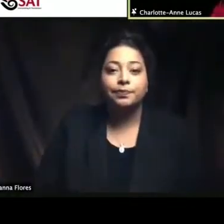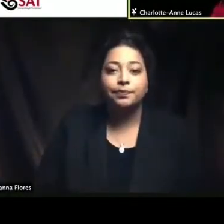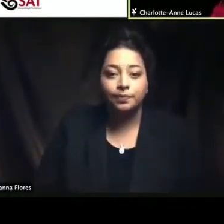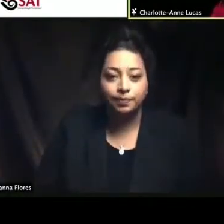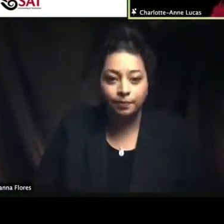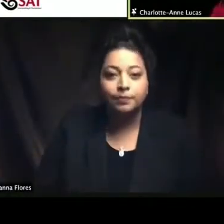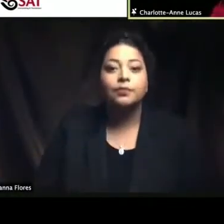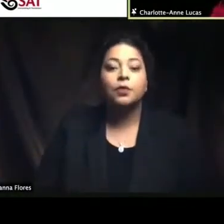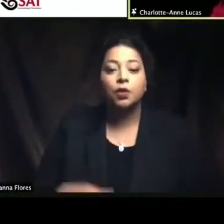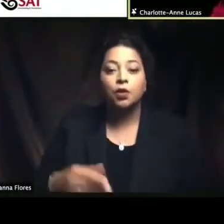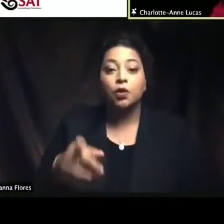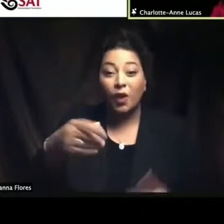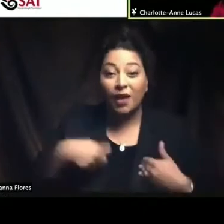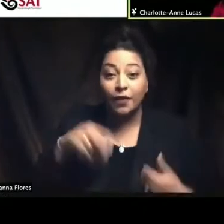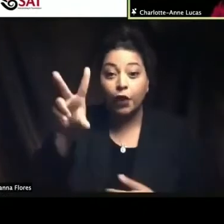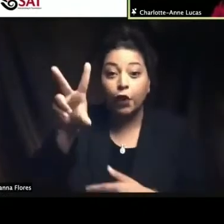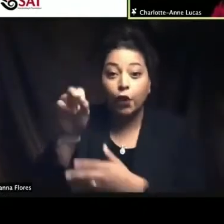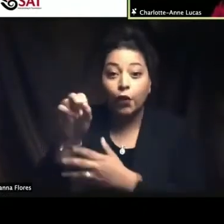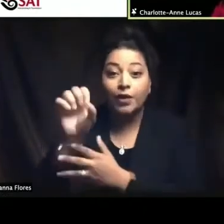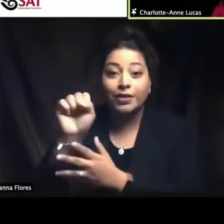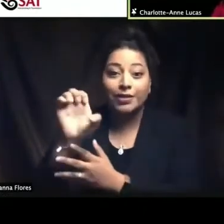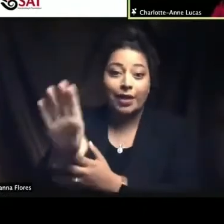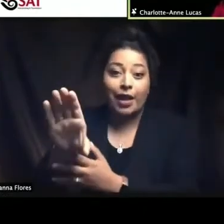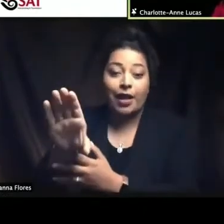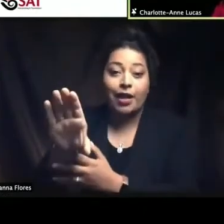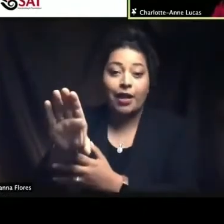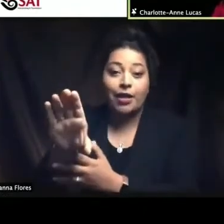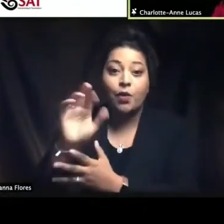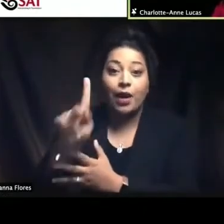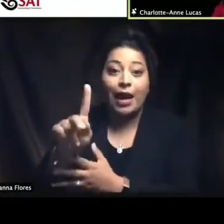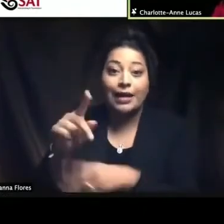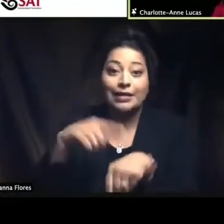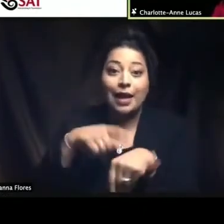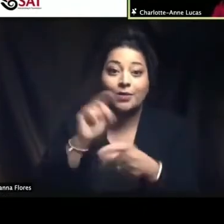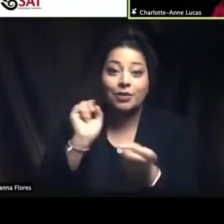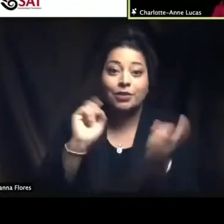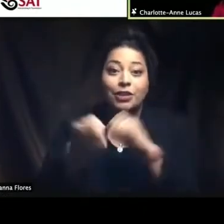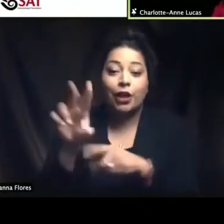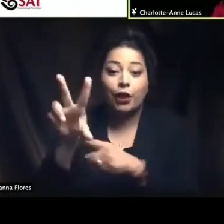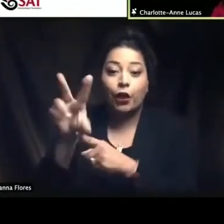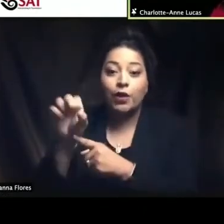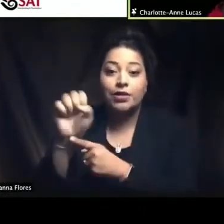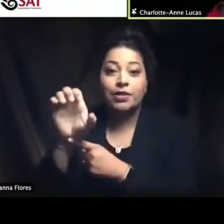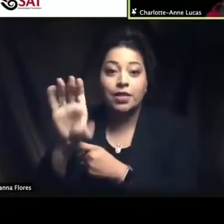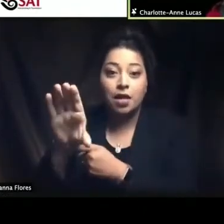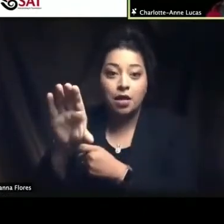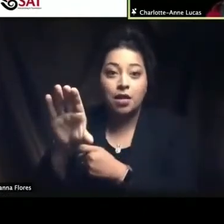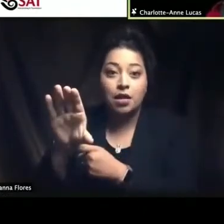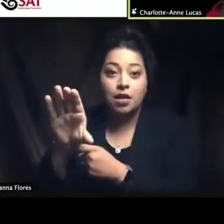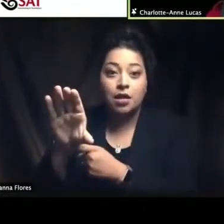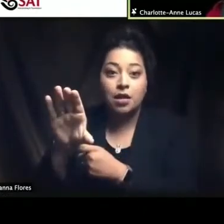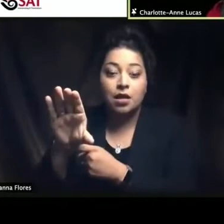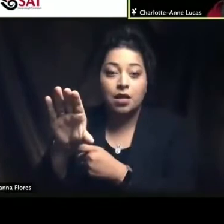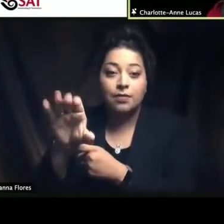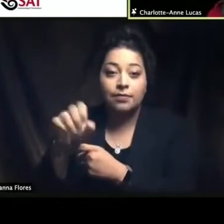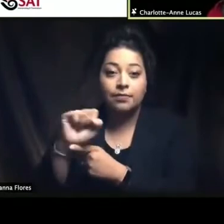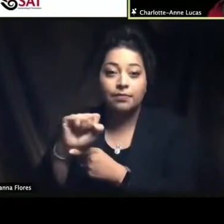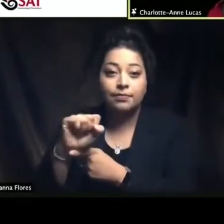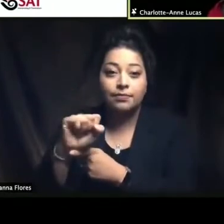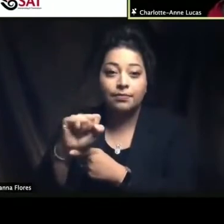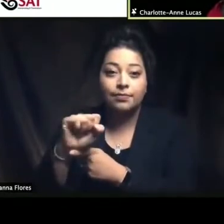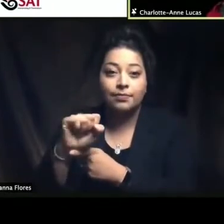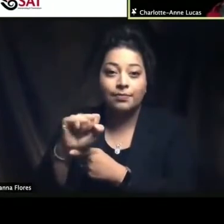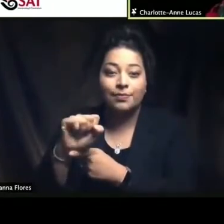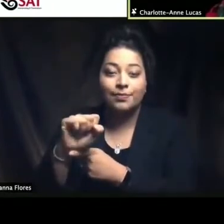And we're going to give you 30 seconds to respond to this one. Okay, time clock, you need to go down to 30 seconds. Time clock is